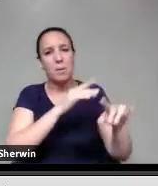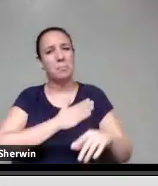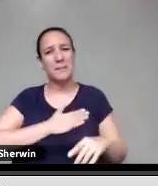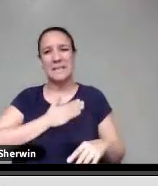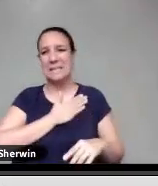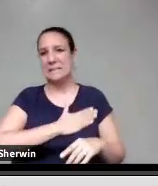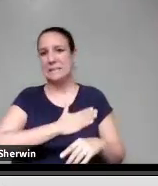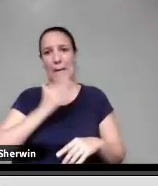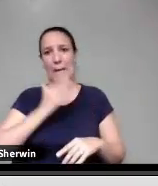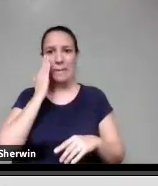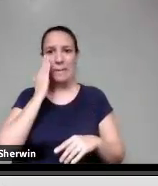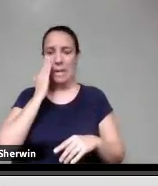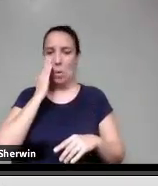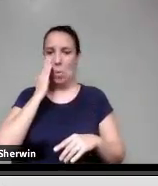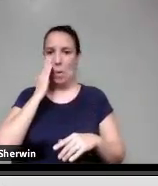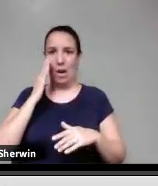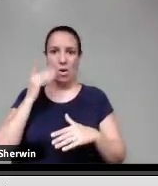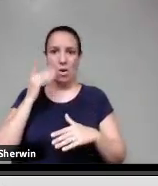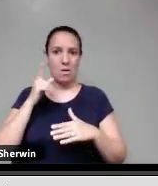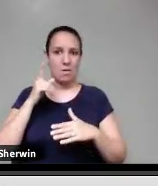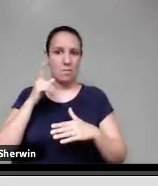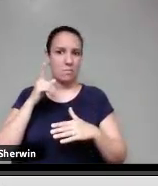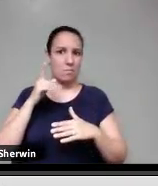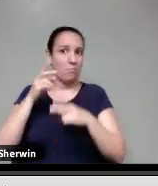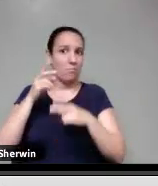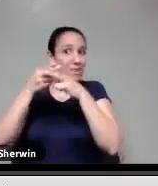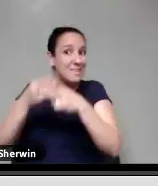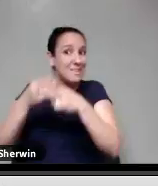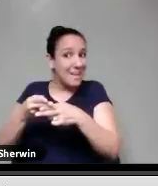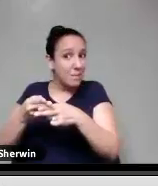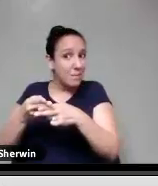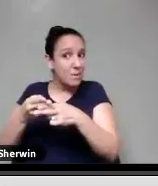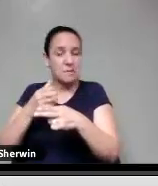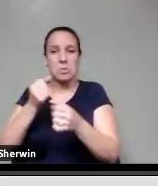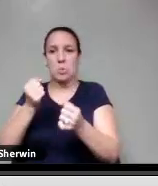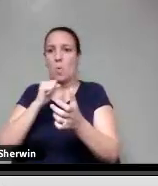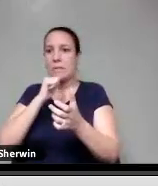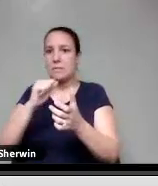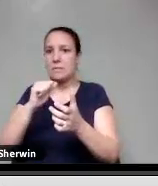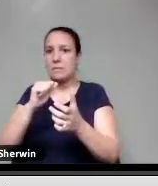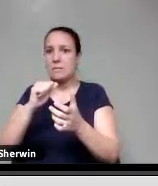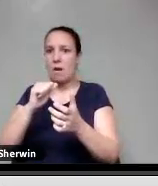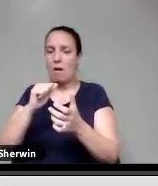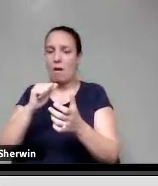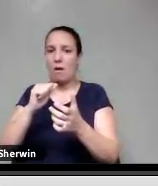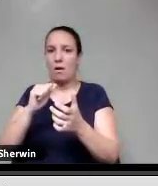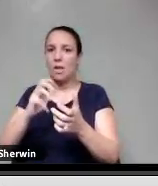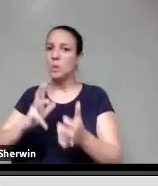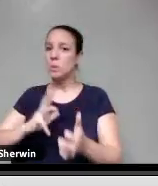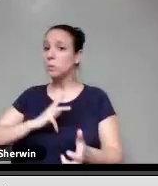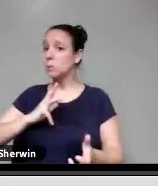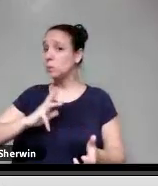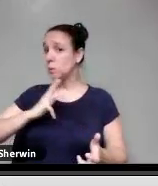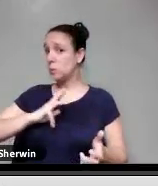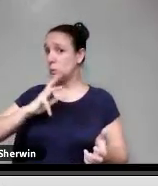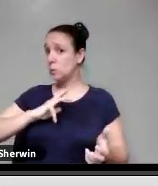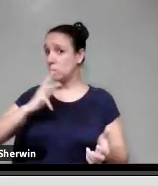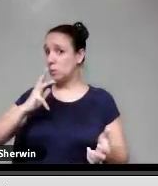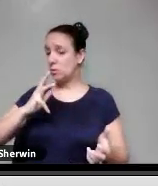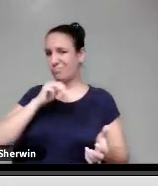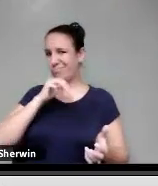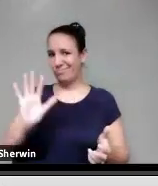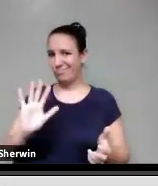you're naming these things so that it doesn't sound very lofty and theoretical and